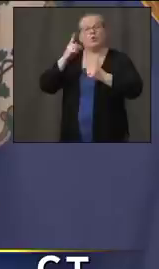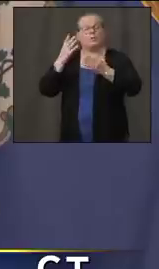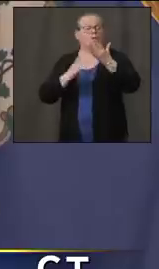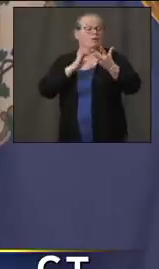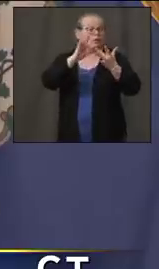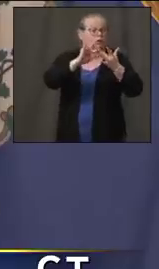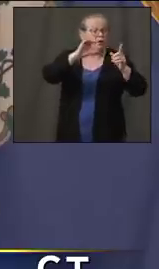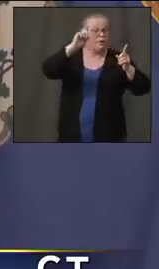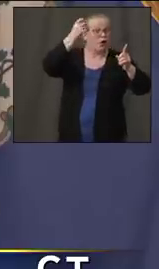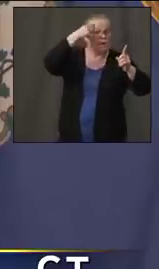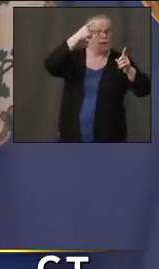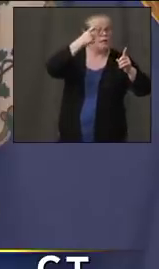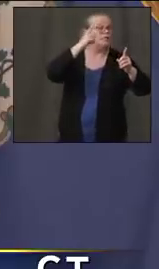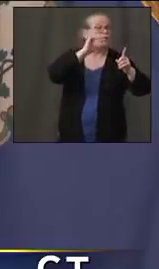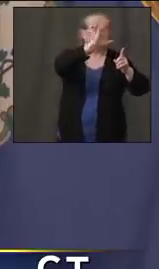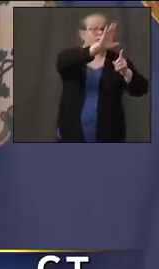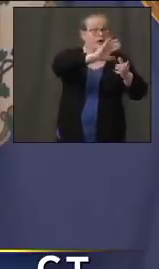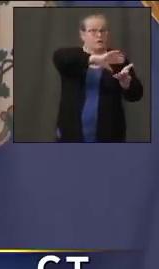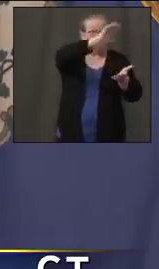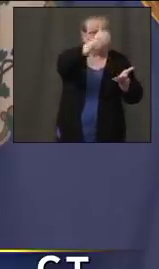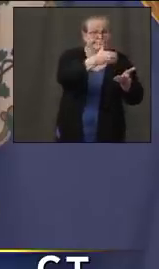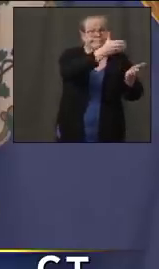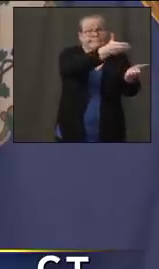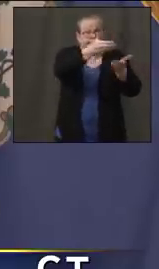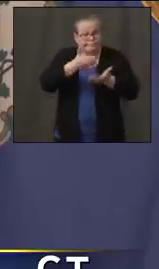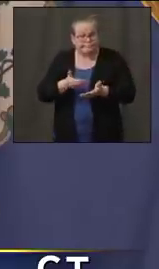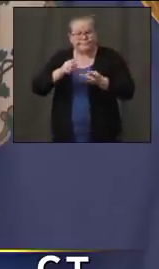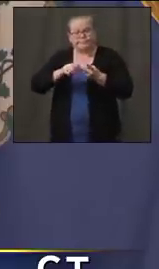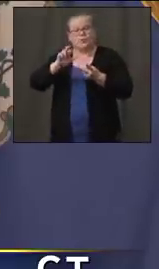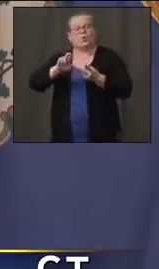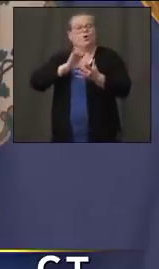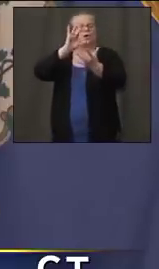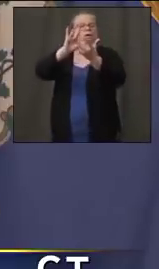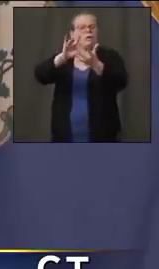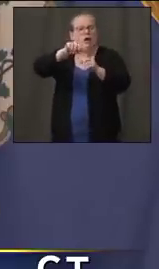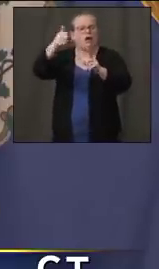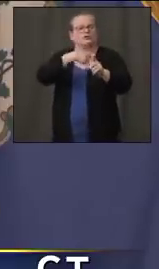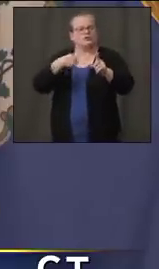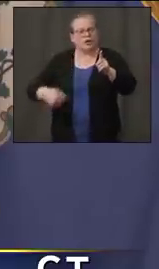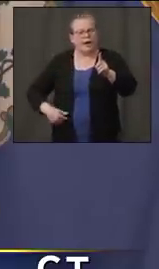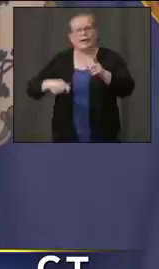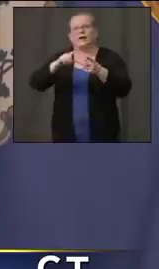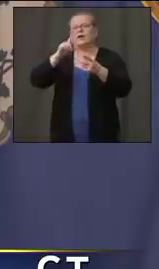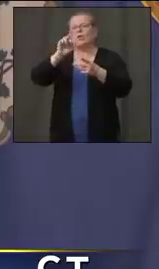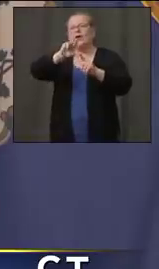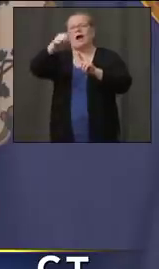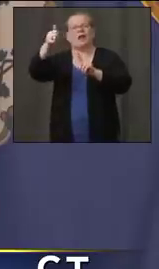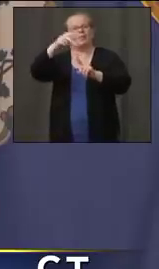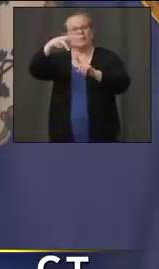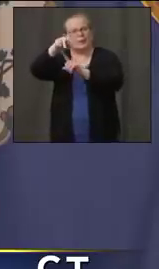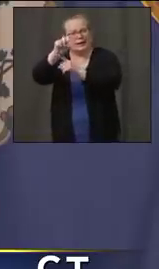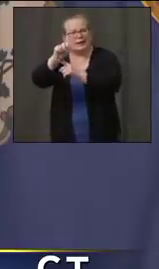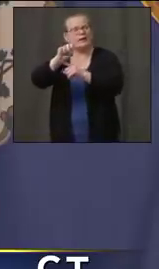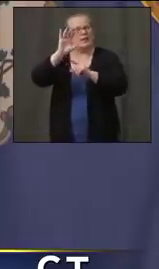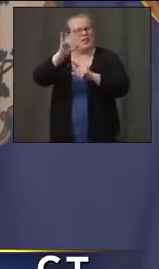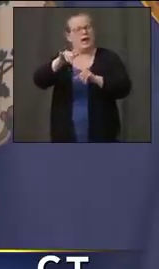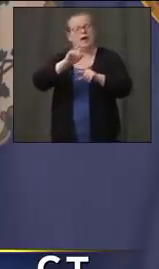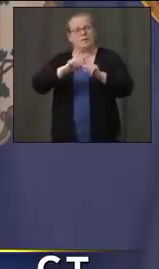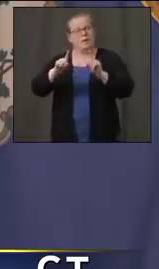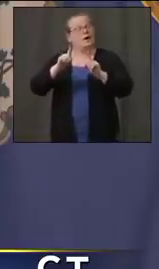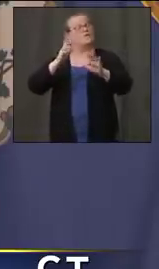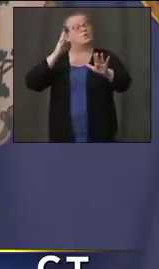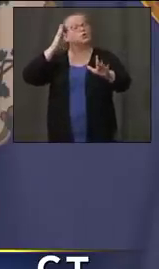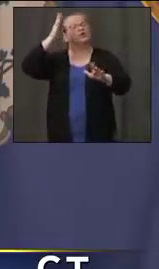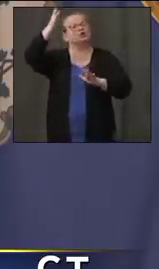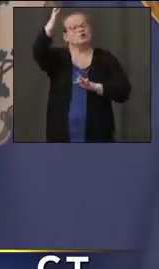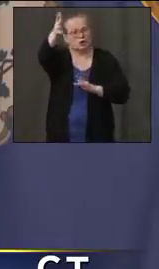this ourselves and not be dependent upon supply chains that go all the way to Wuhan province. And so there we're